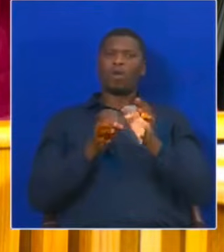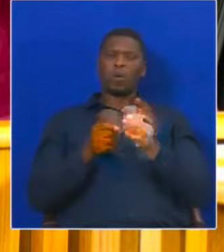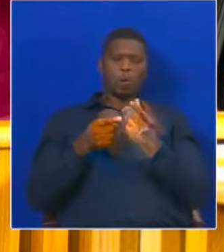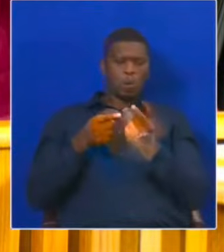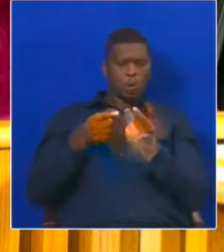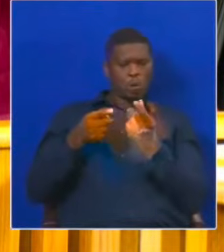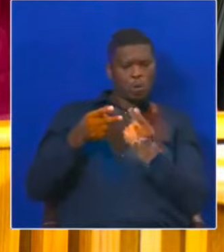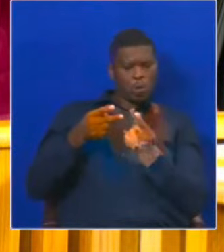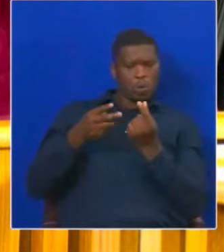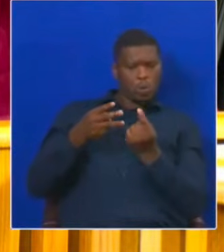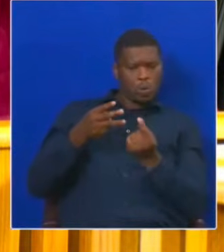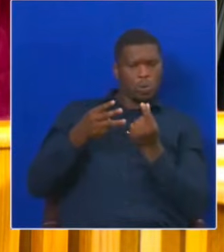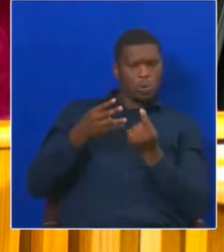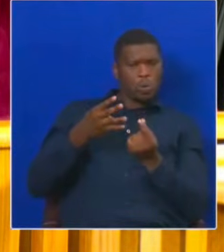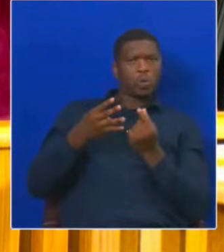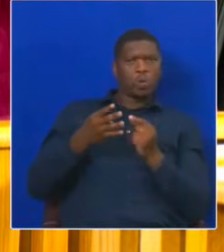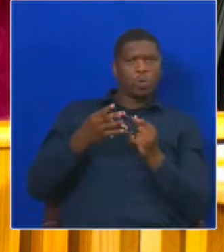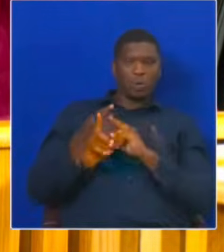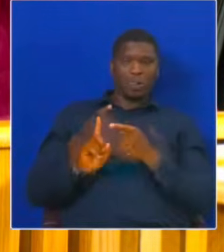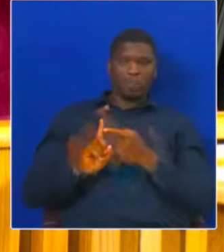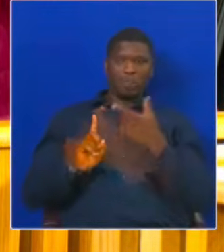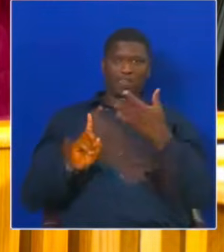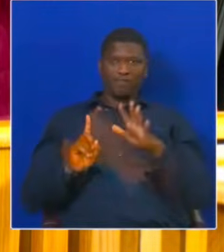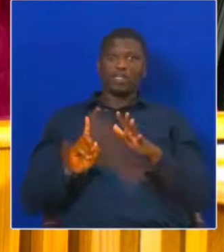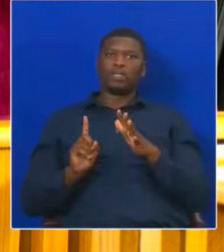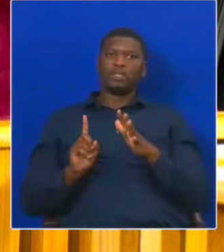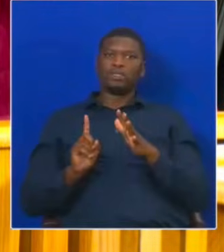urgent application brought by Mr. Nhlanhla.